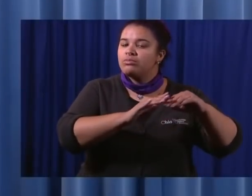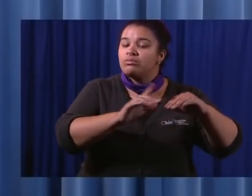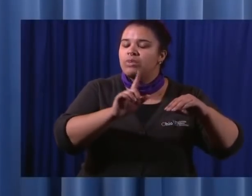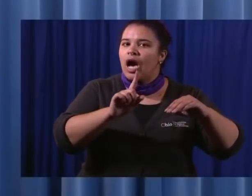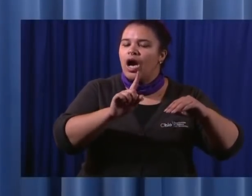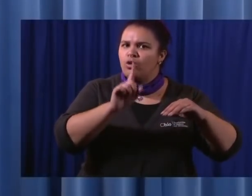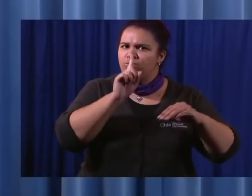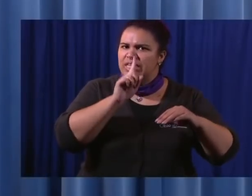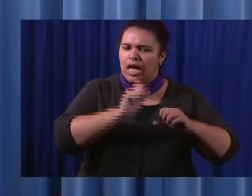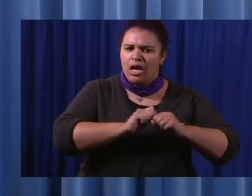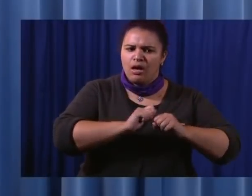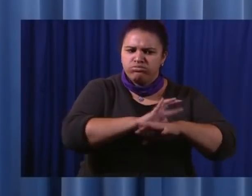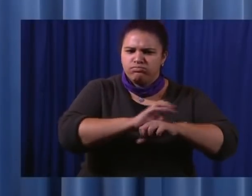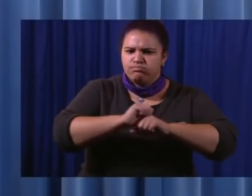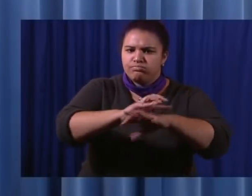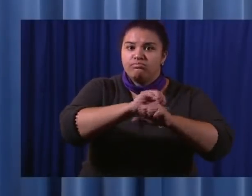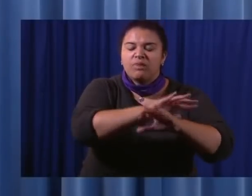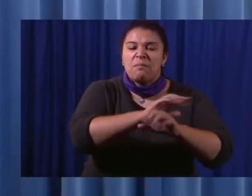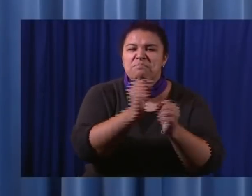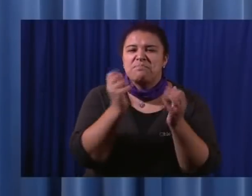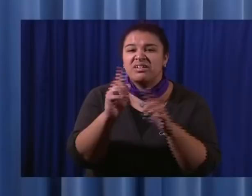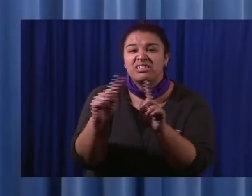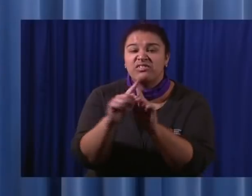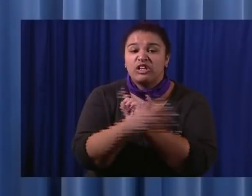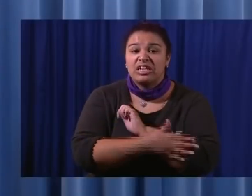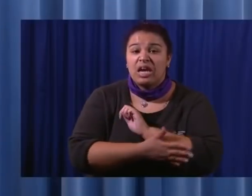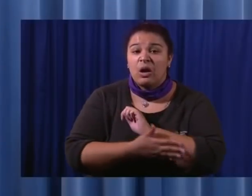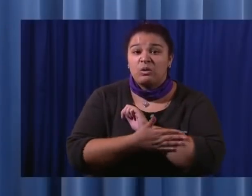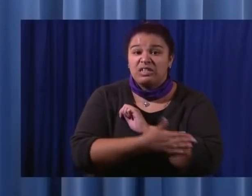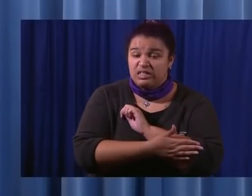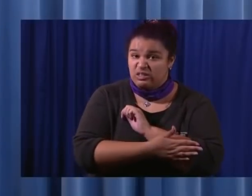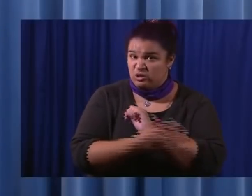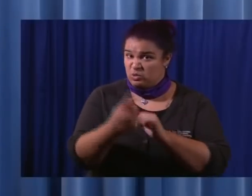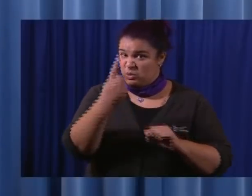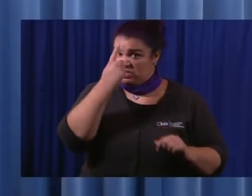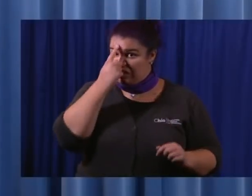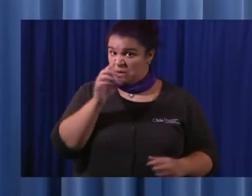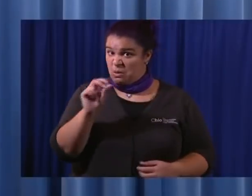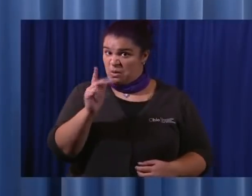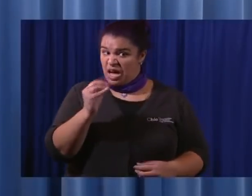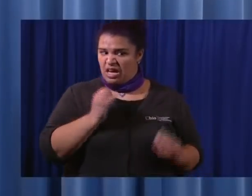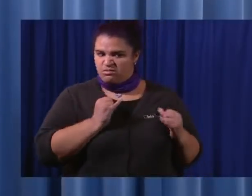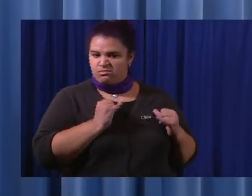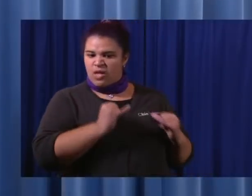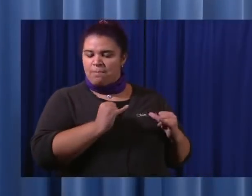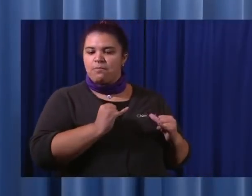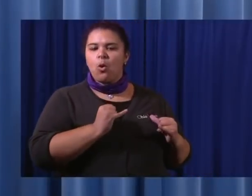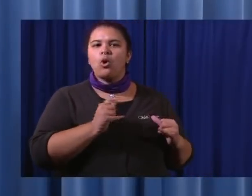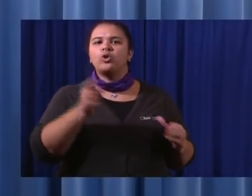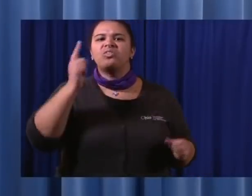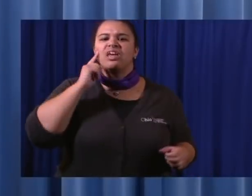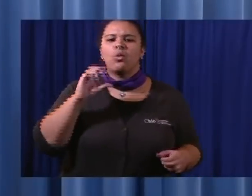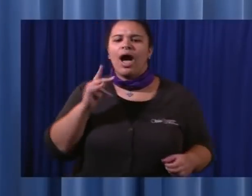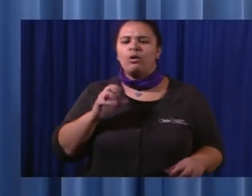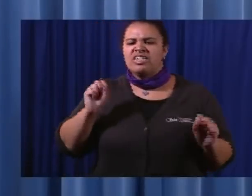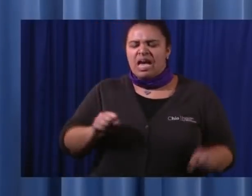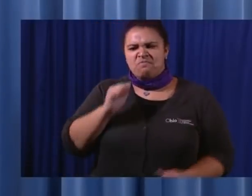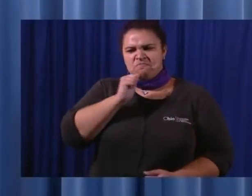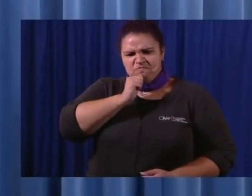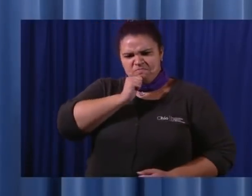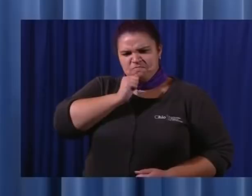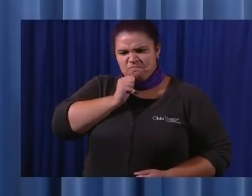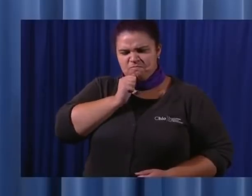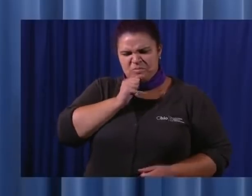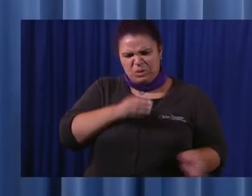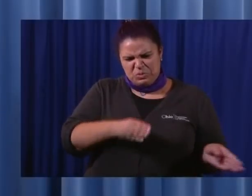Are we on that same path here, or do you think you can ride this out? Is that one possibility for the state of Ohio that